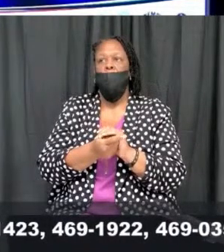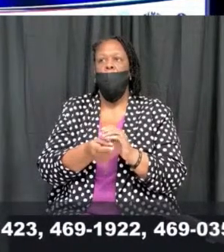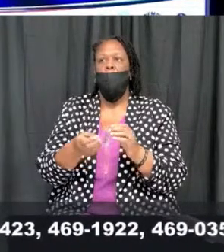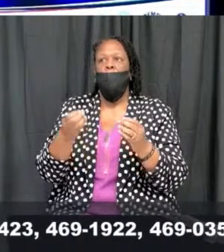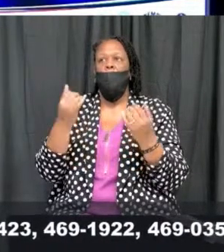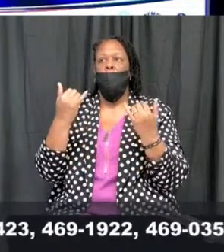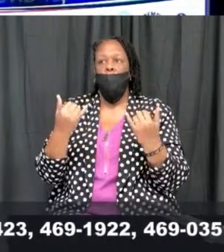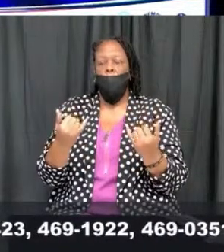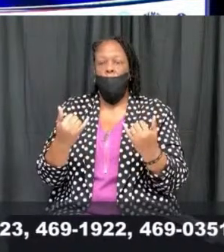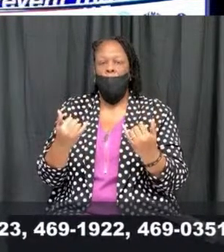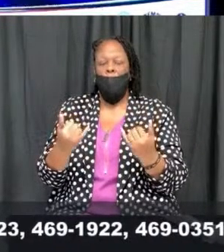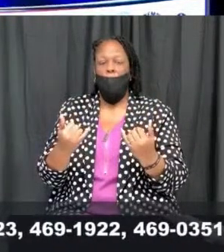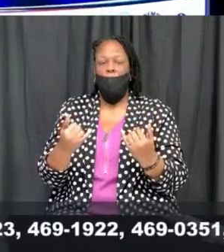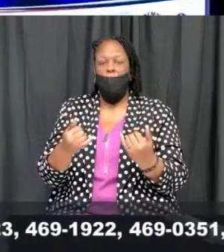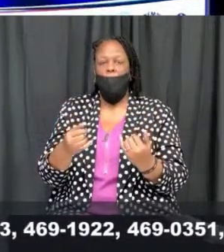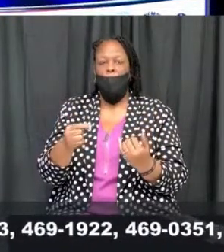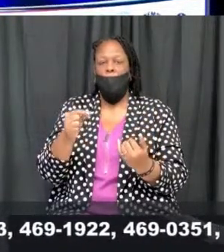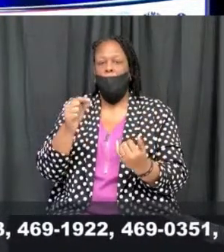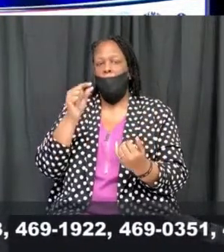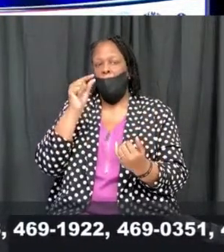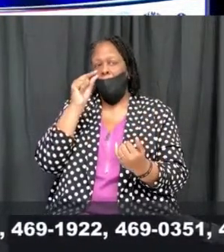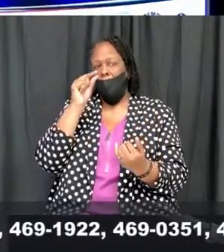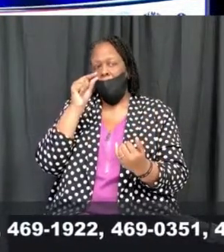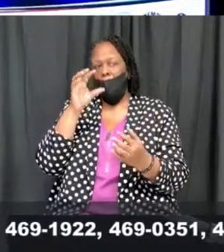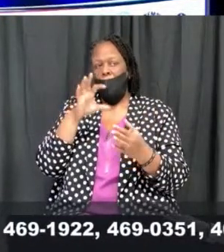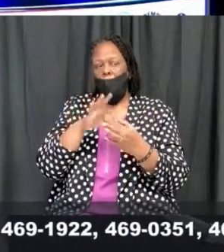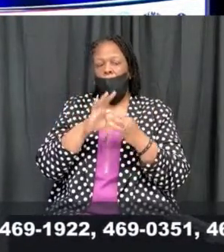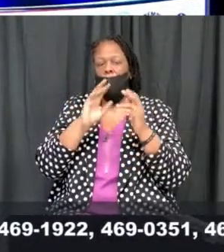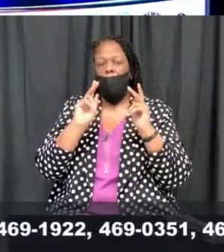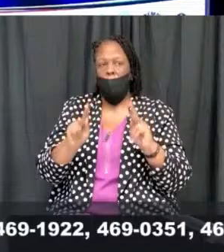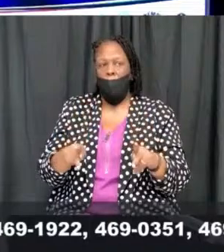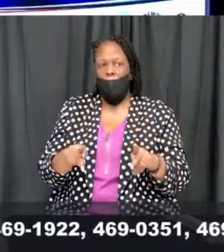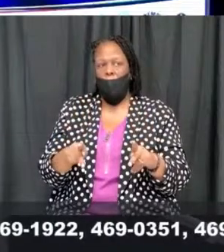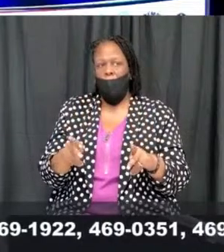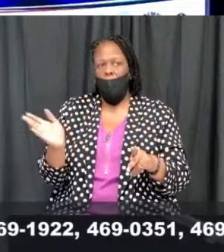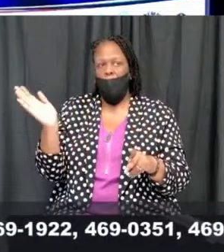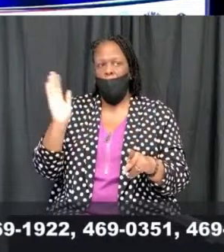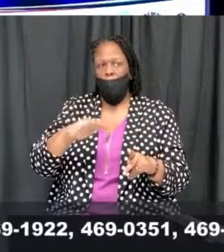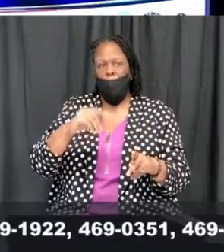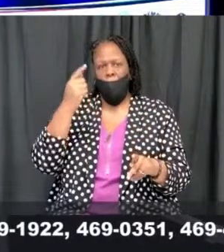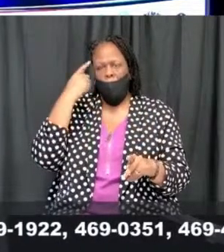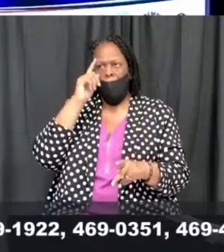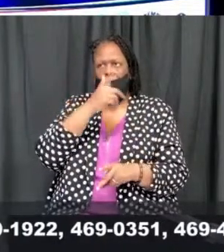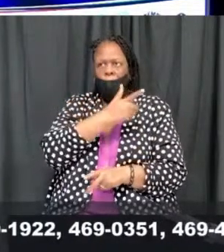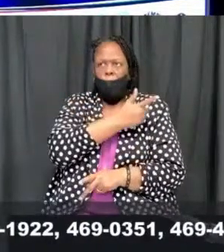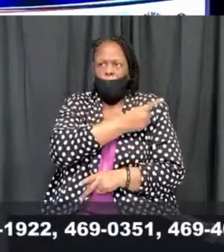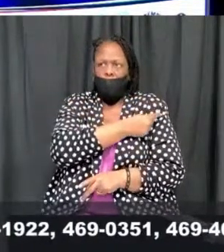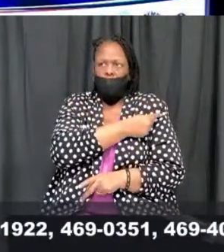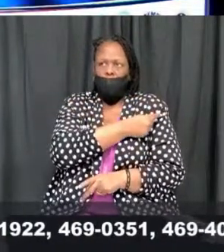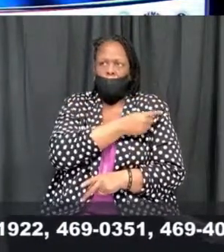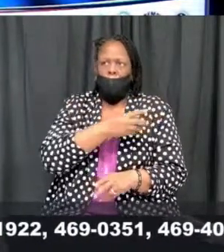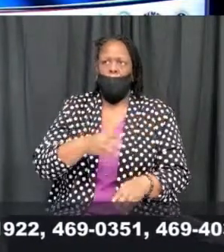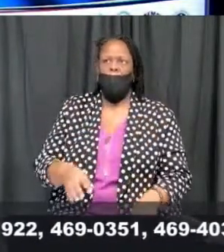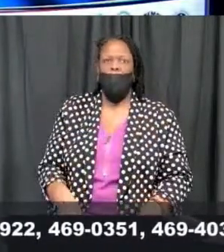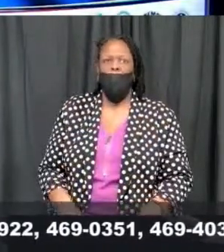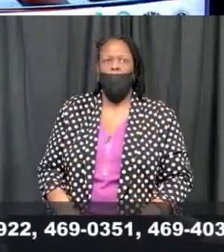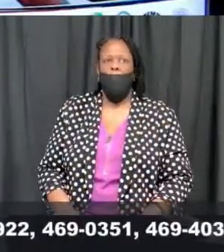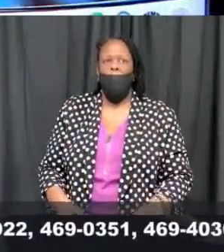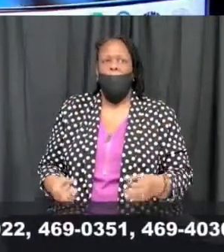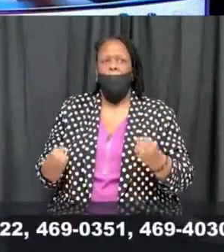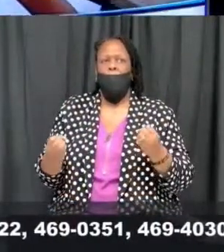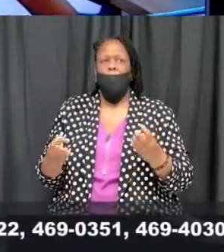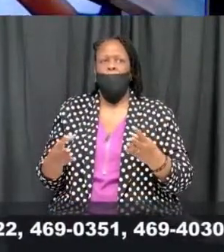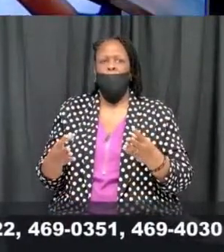of people wanting to be vaccinated. How many, if any, doses have had to be